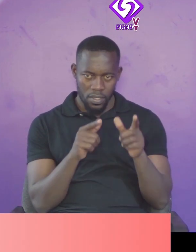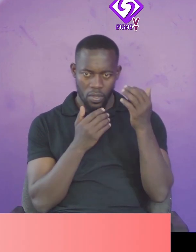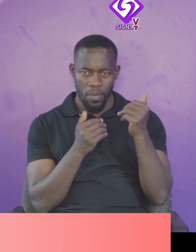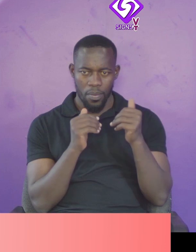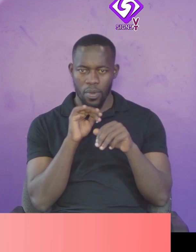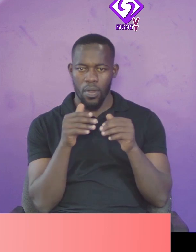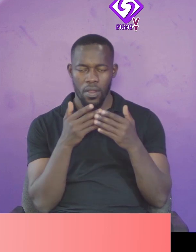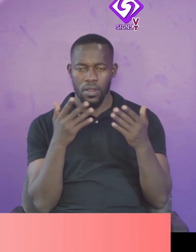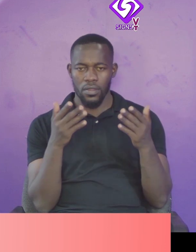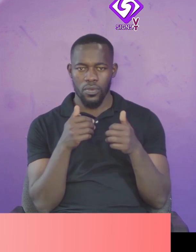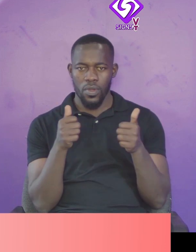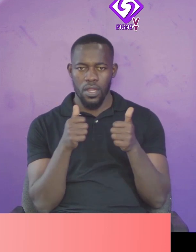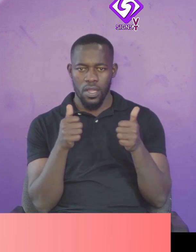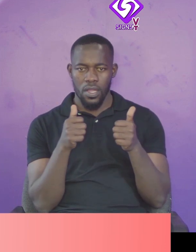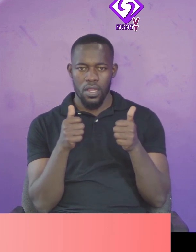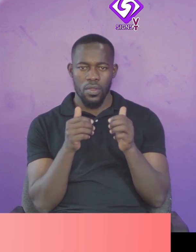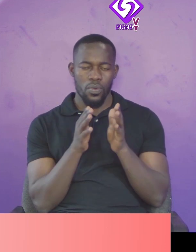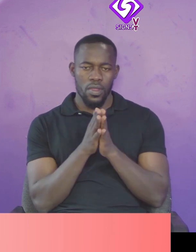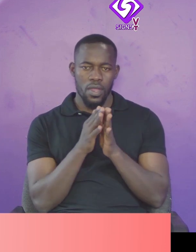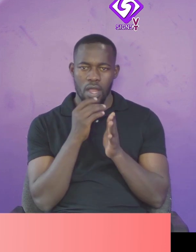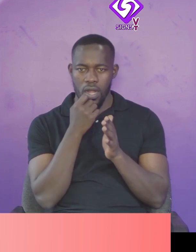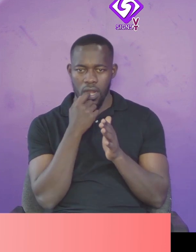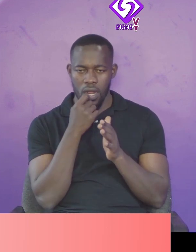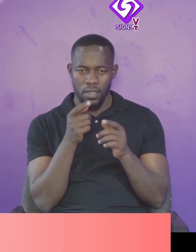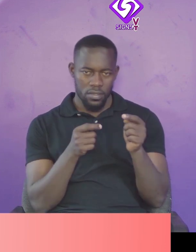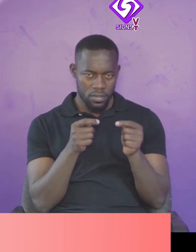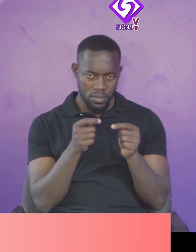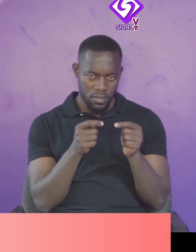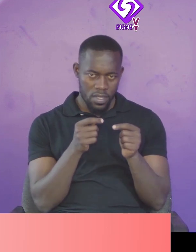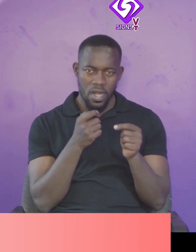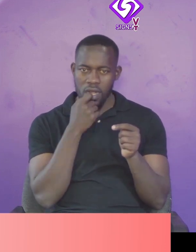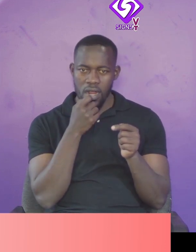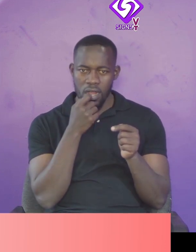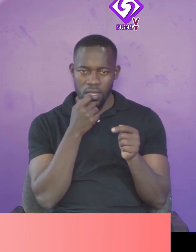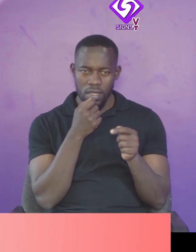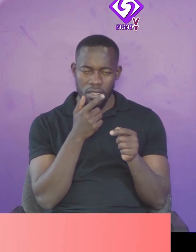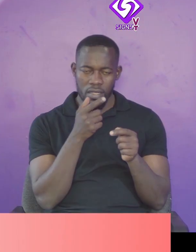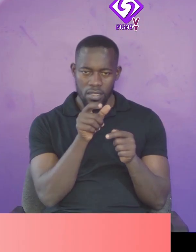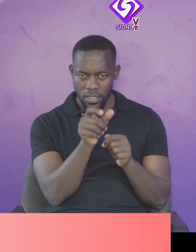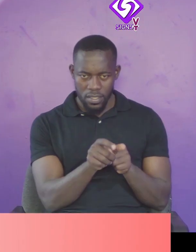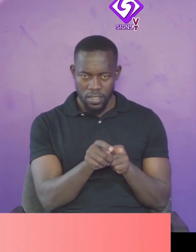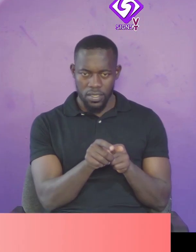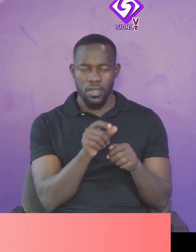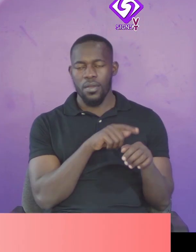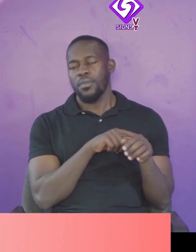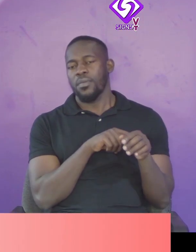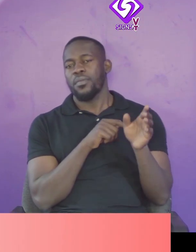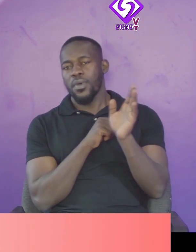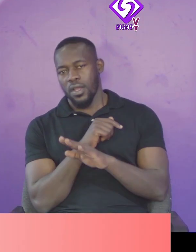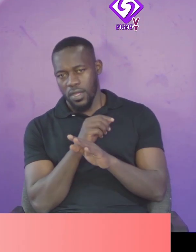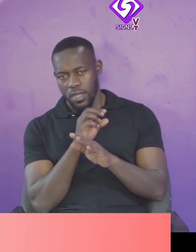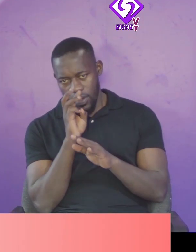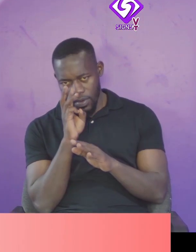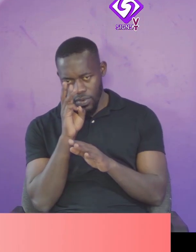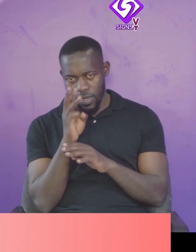with the drug trafficker. And when he comes back... Trafficker, really? So when he comes back, he will